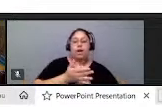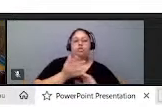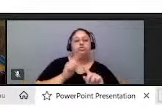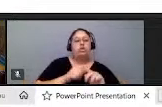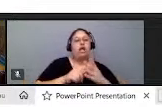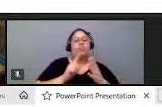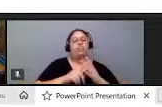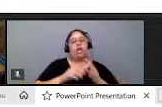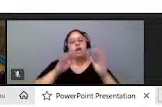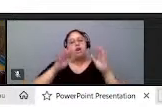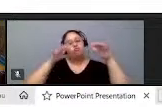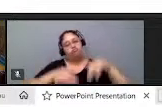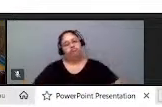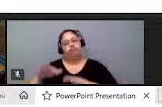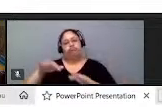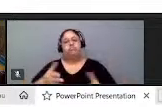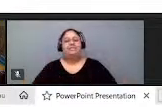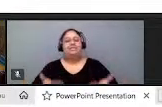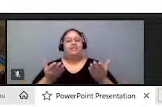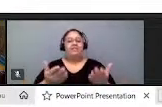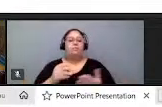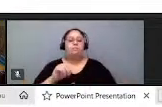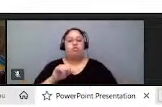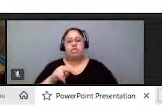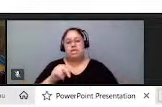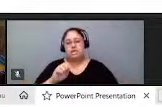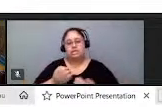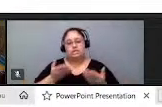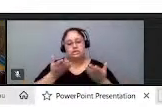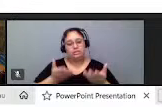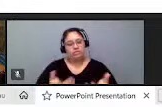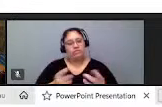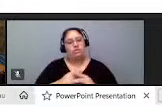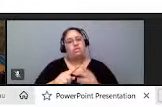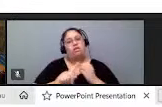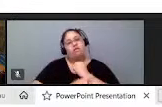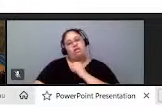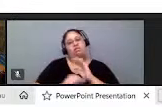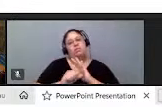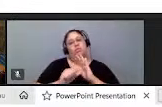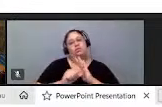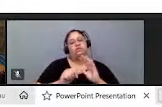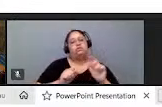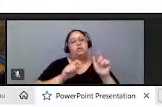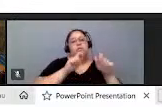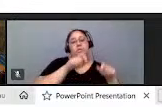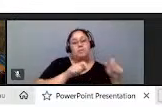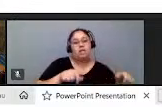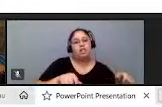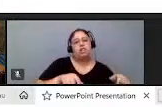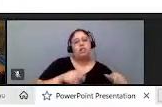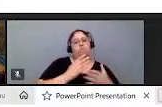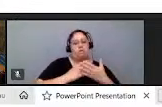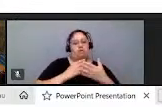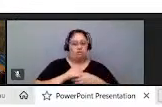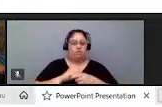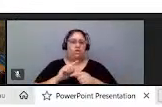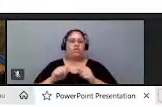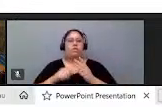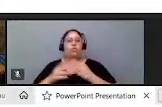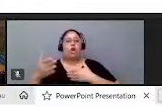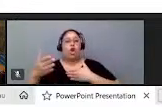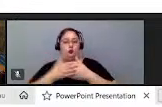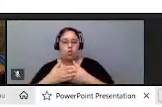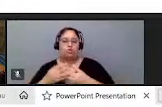services and then last uh and most important uh in regard to our people component and then as we